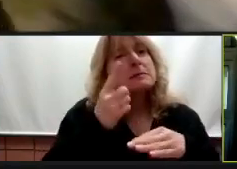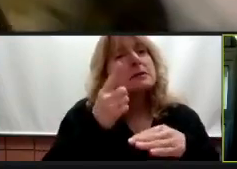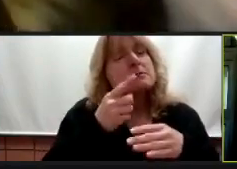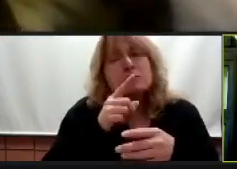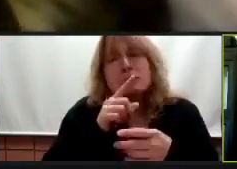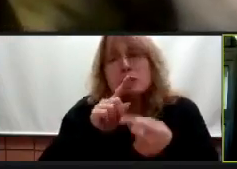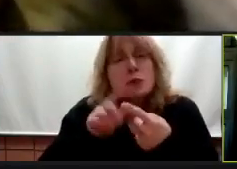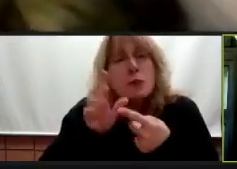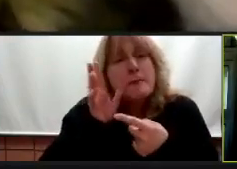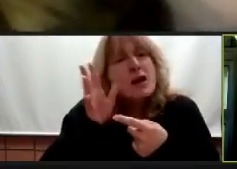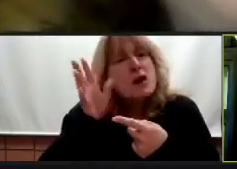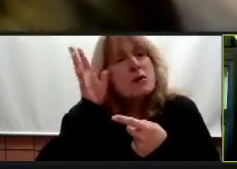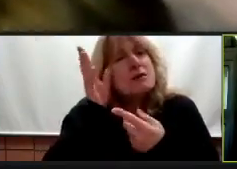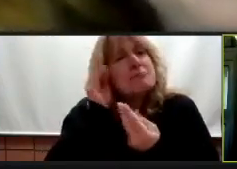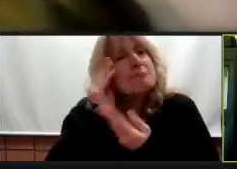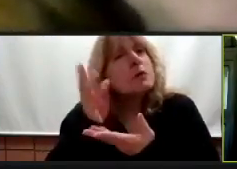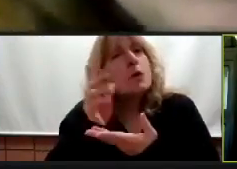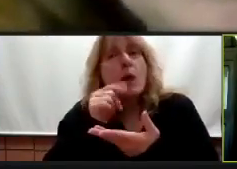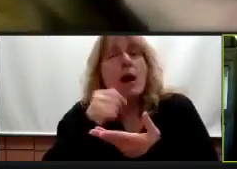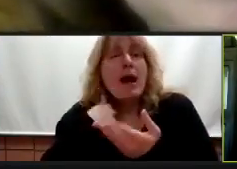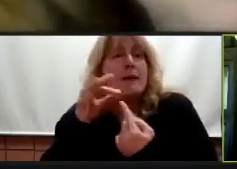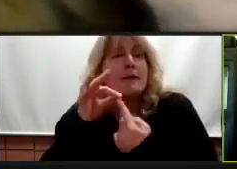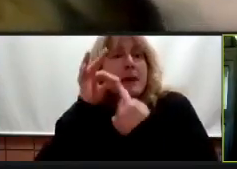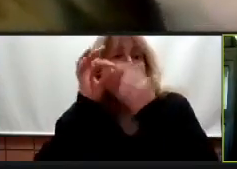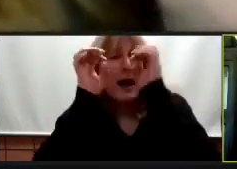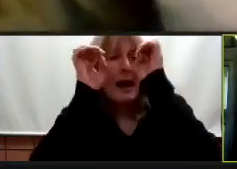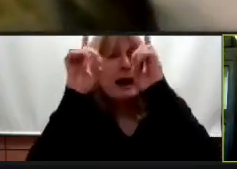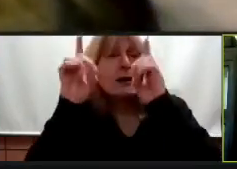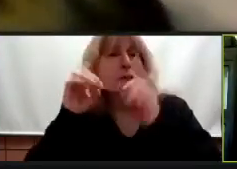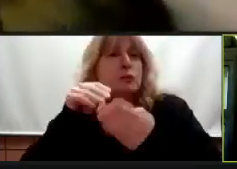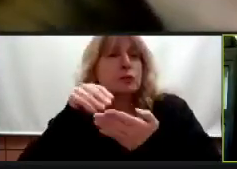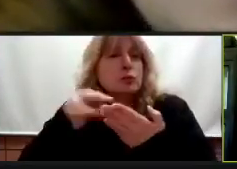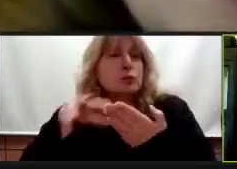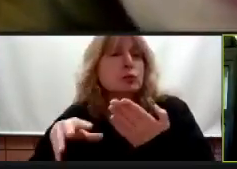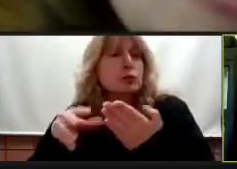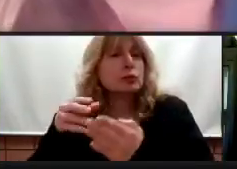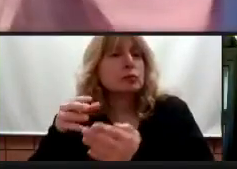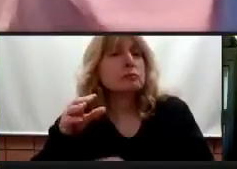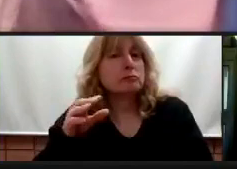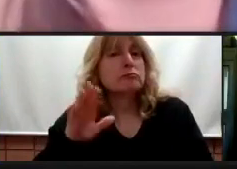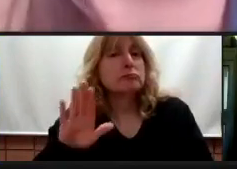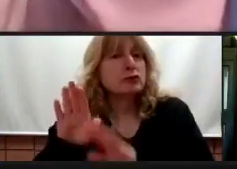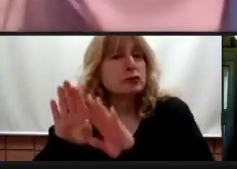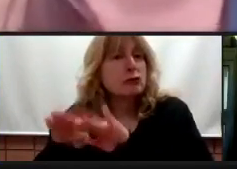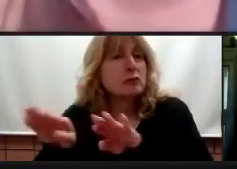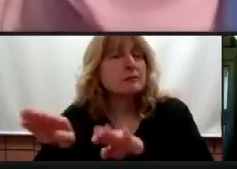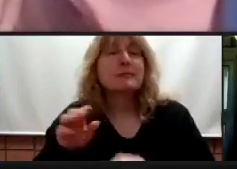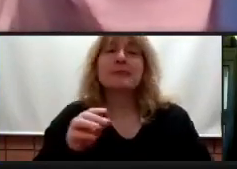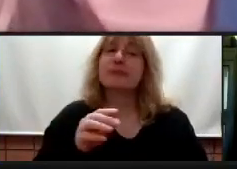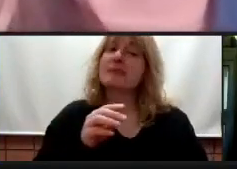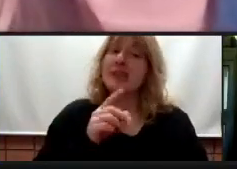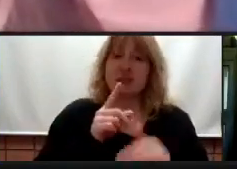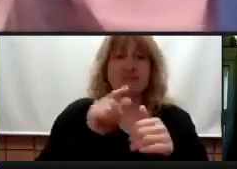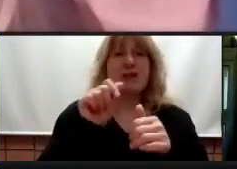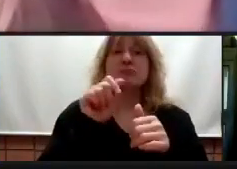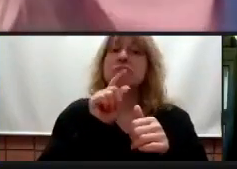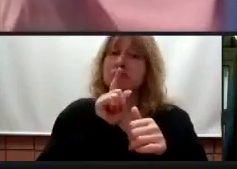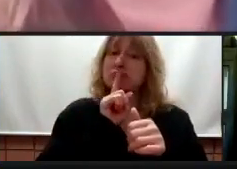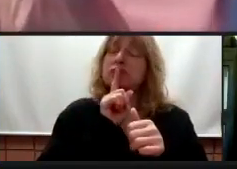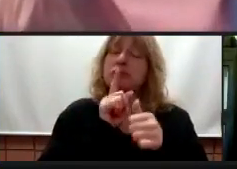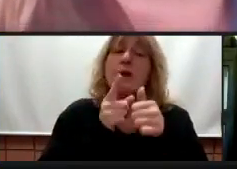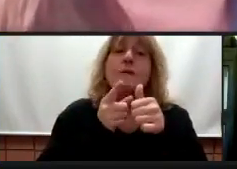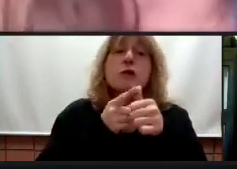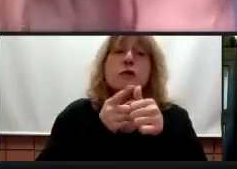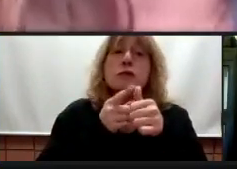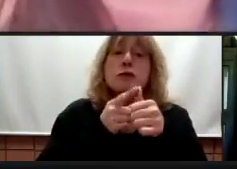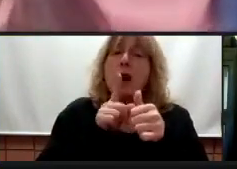have special education students? Sure. I mean, first off, just asking your kids and asking yourself and being